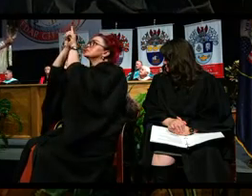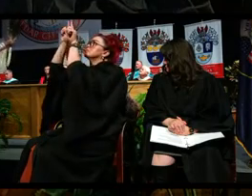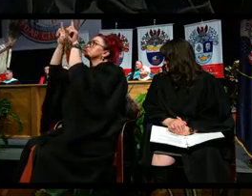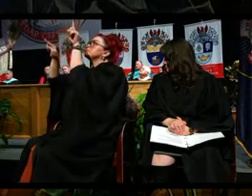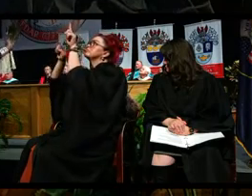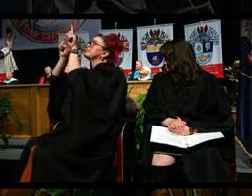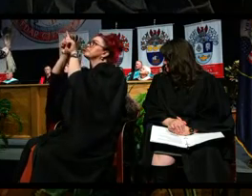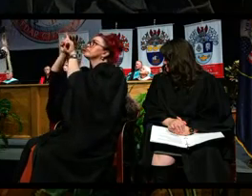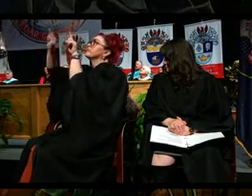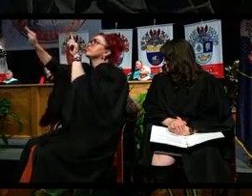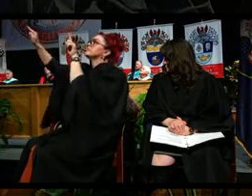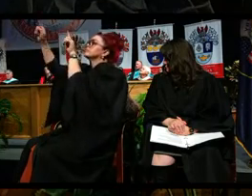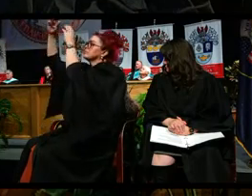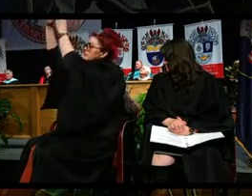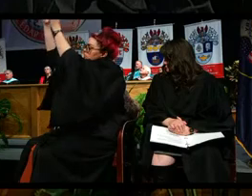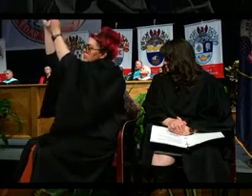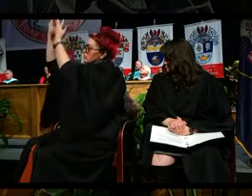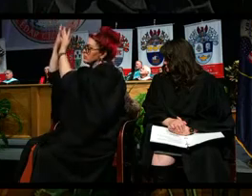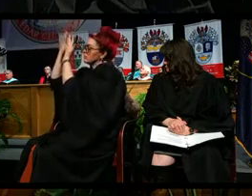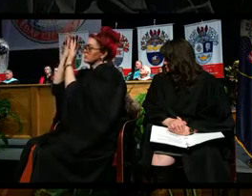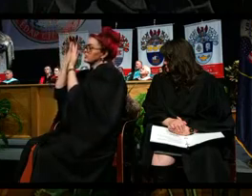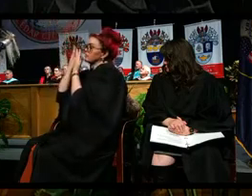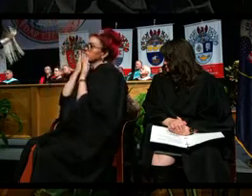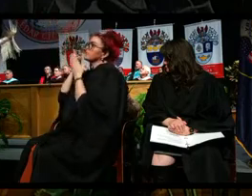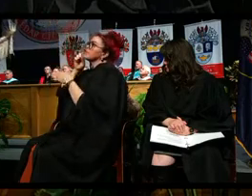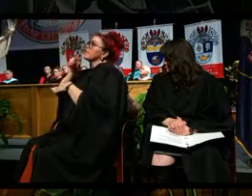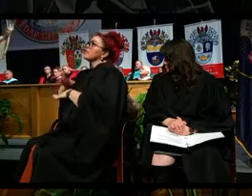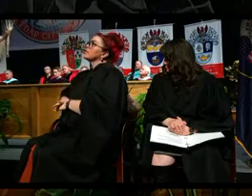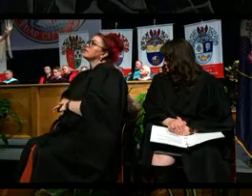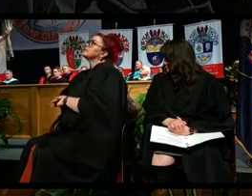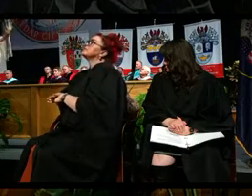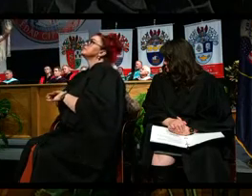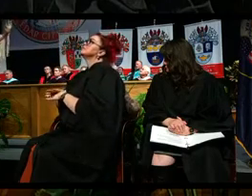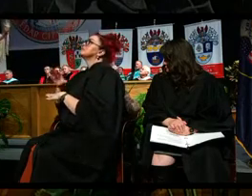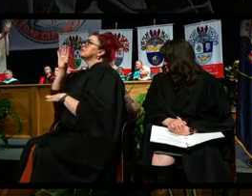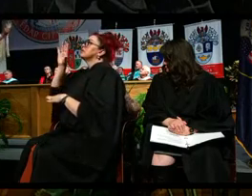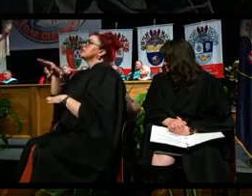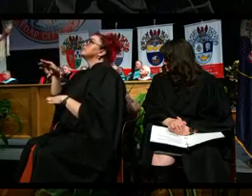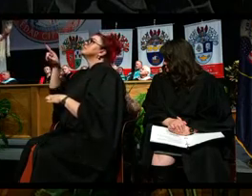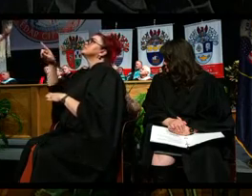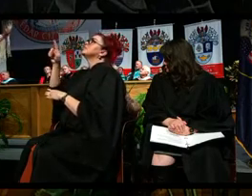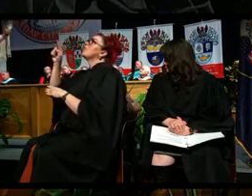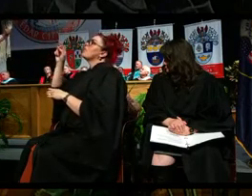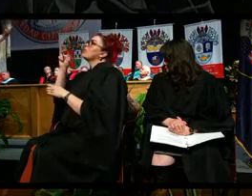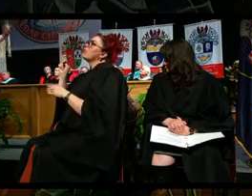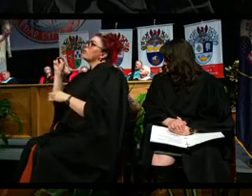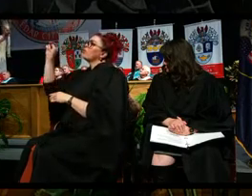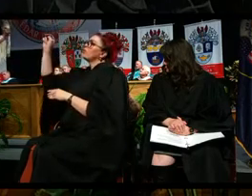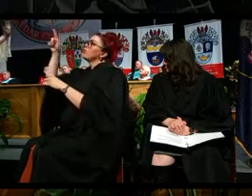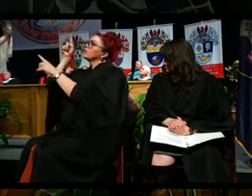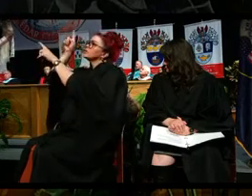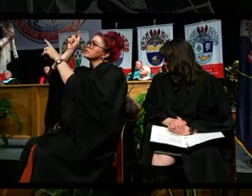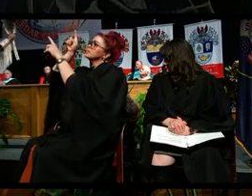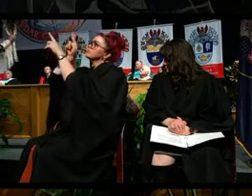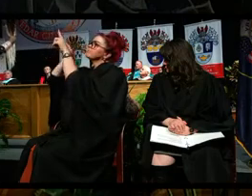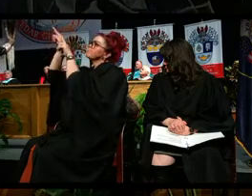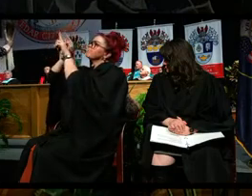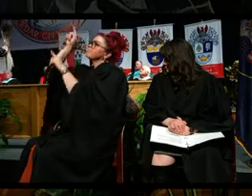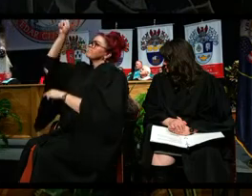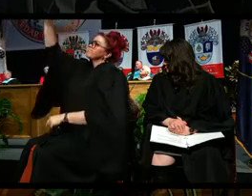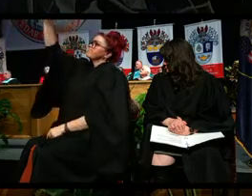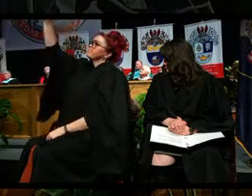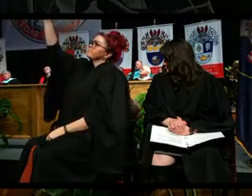Dipper stars will shine down upon her, and that sacred North Star will be her guiding light in